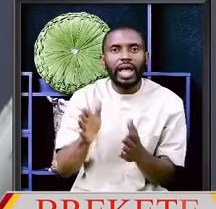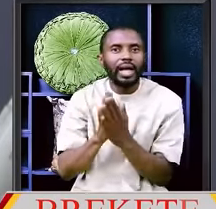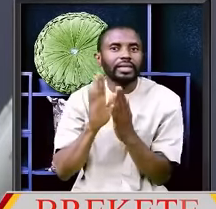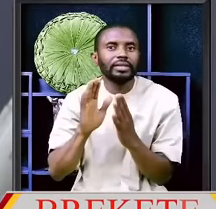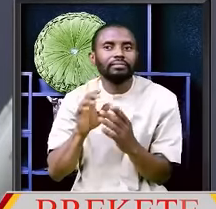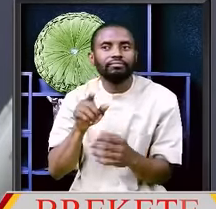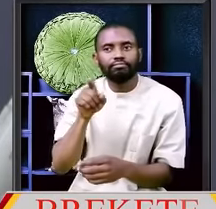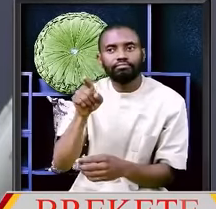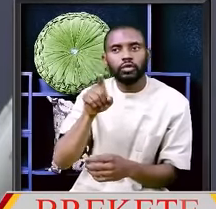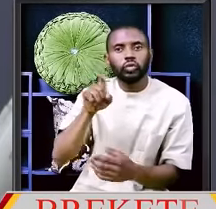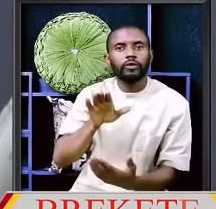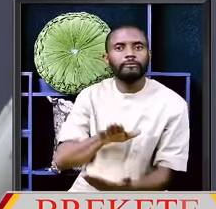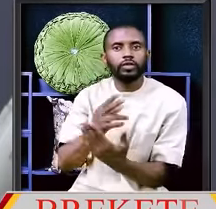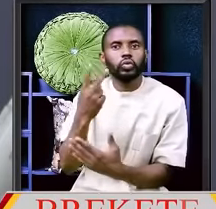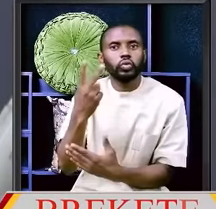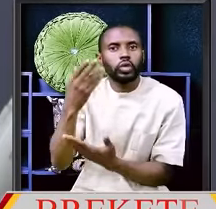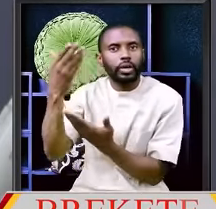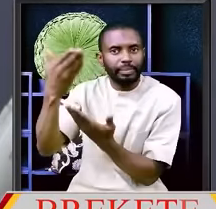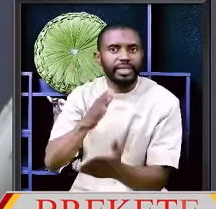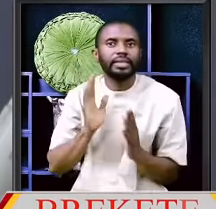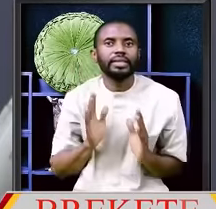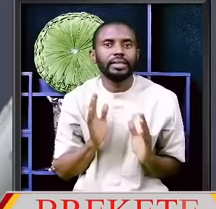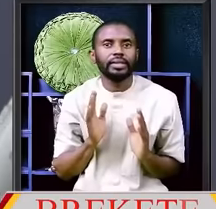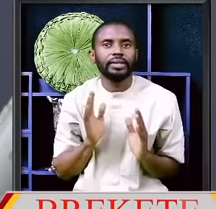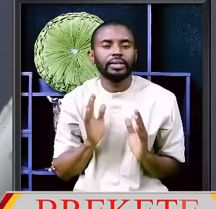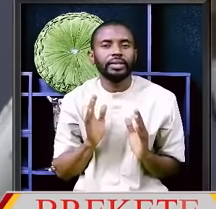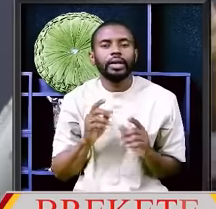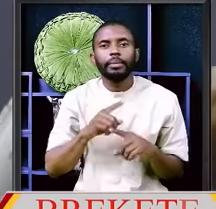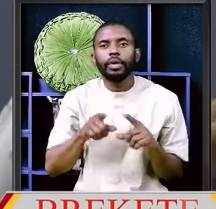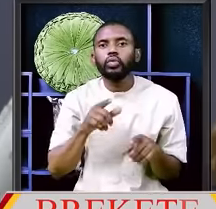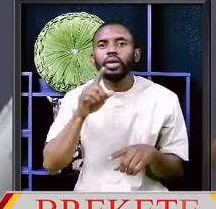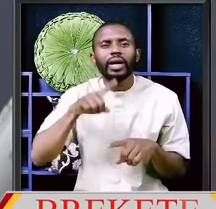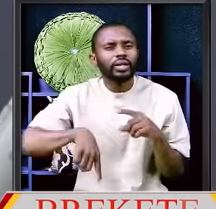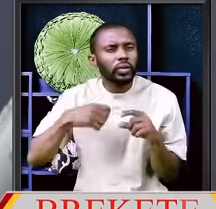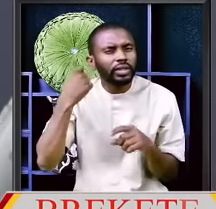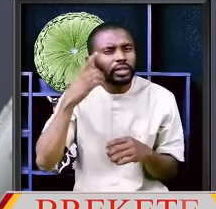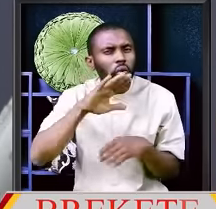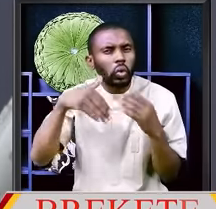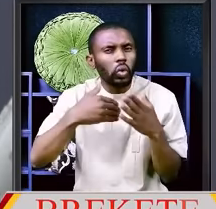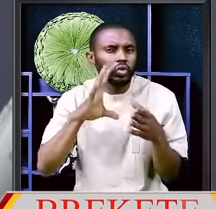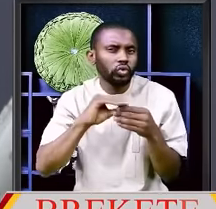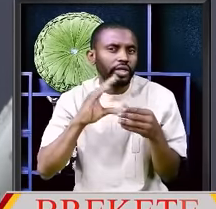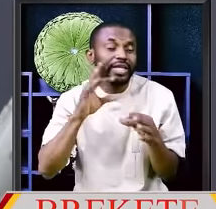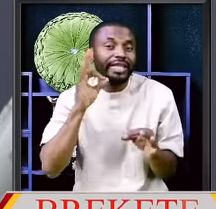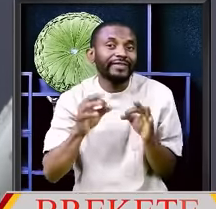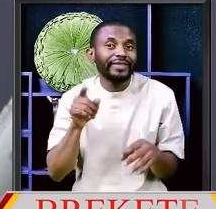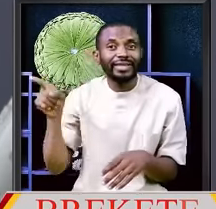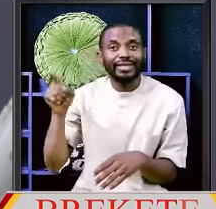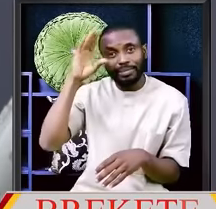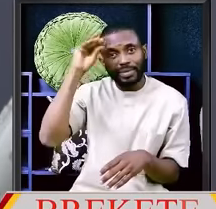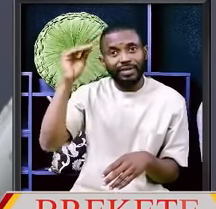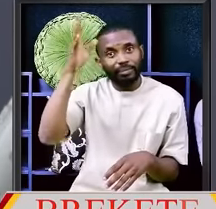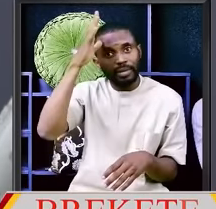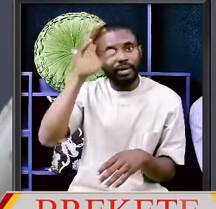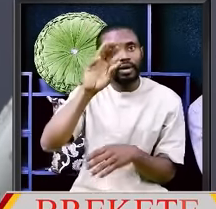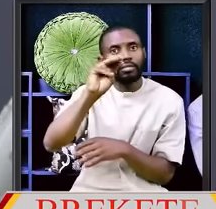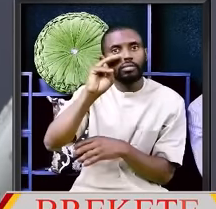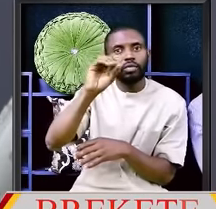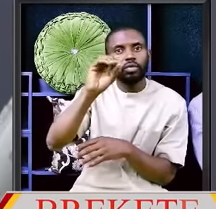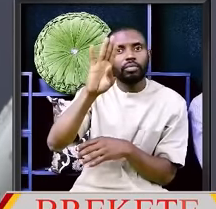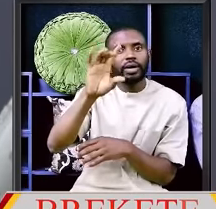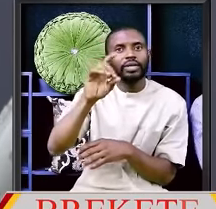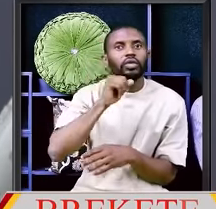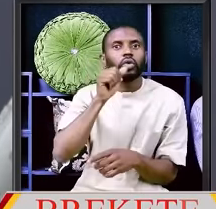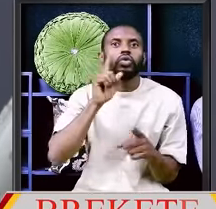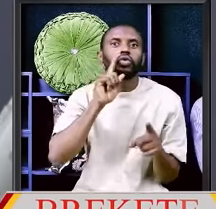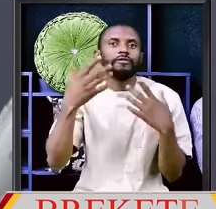come. But you not go understand. The whole story, if this man no talk finish,